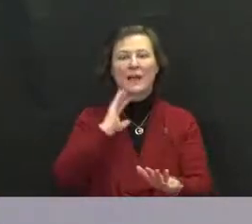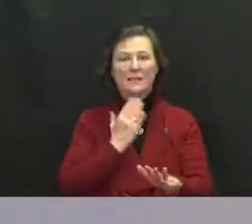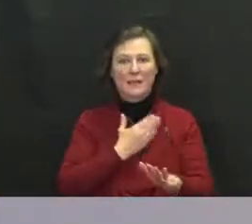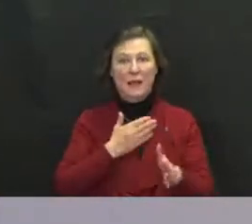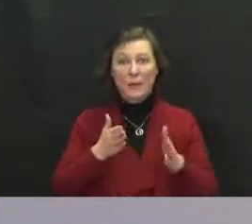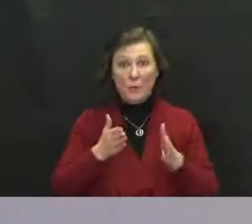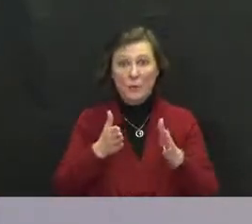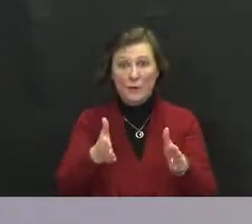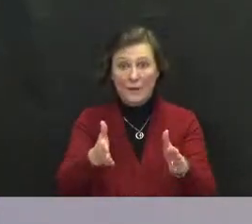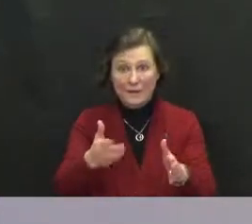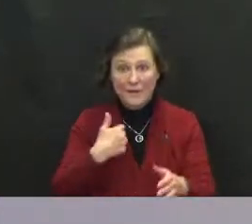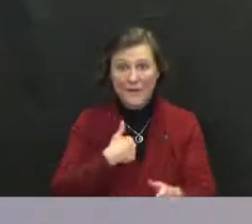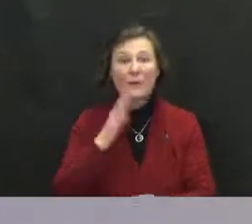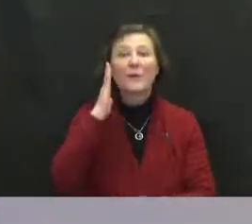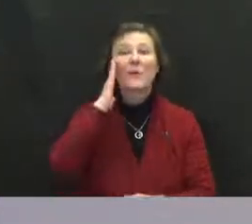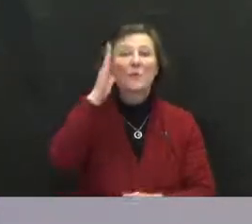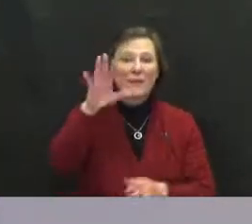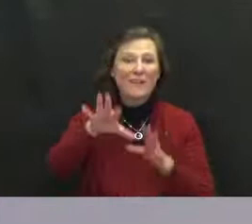We will find our way.